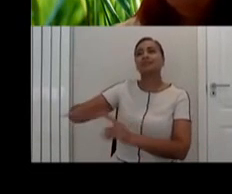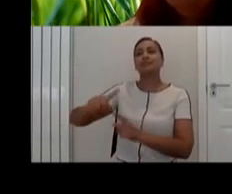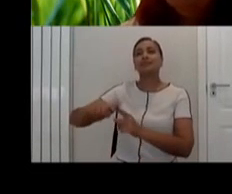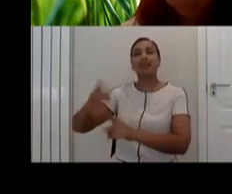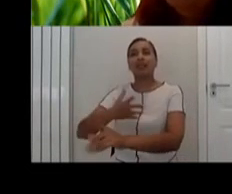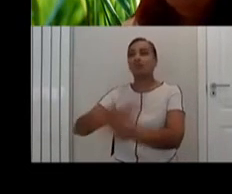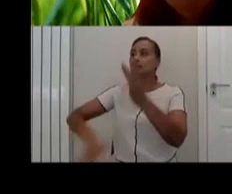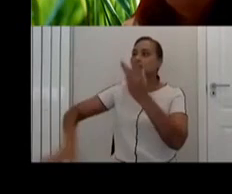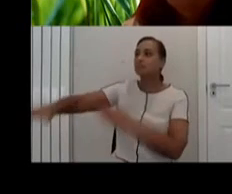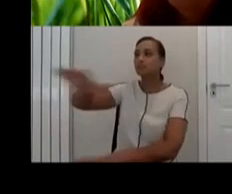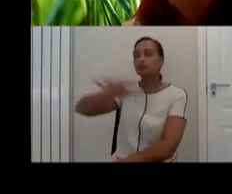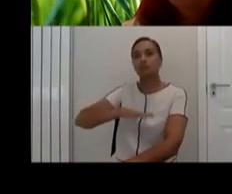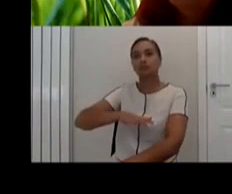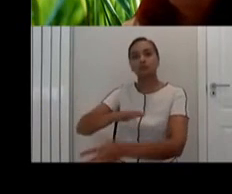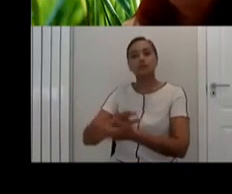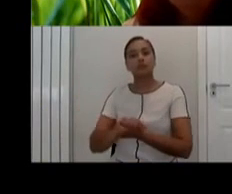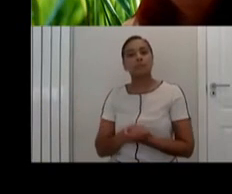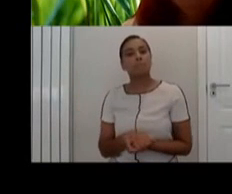around sort of